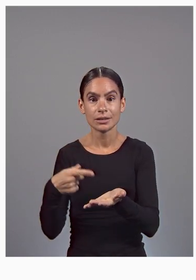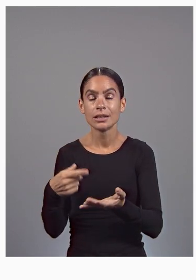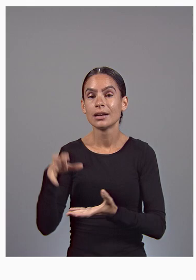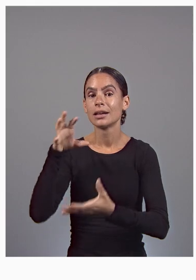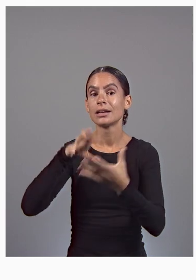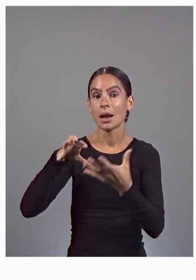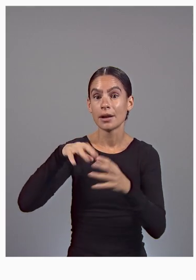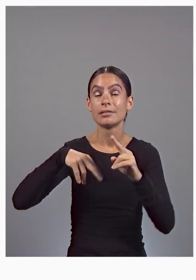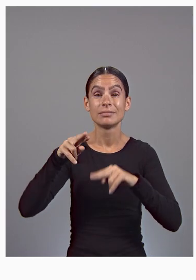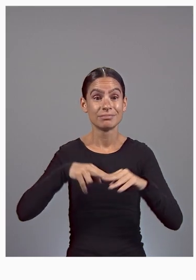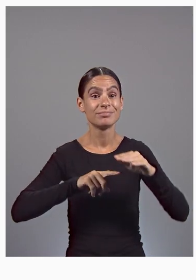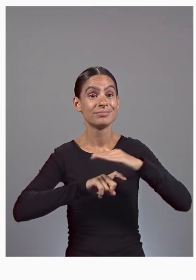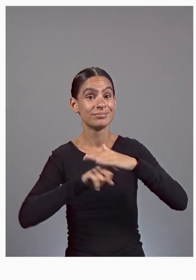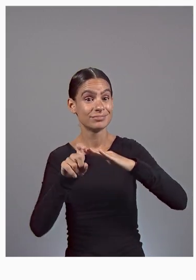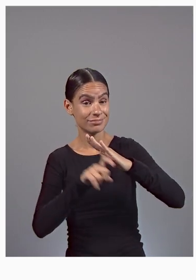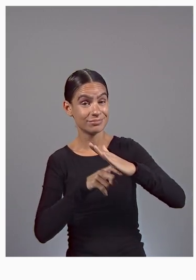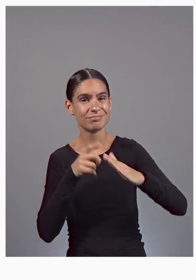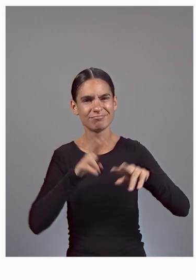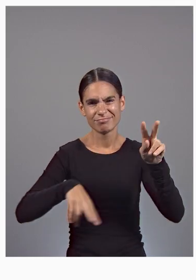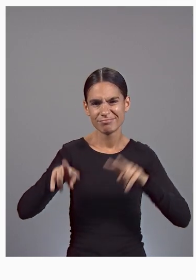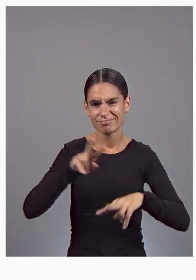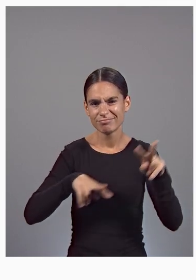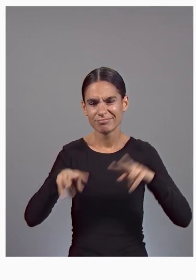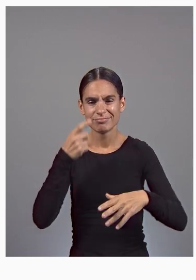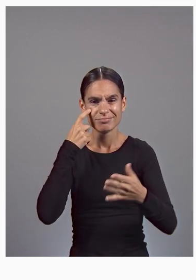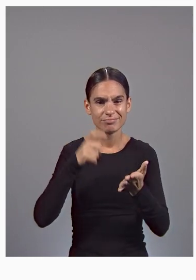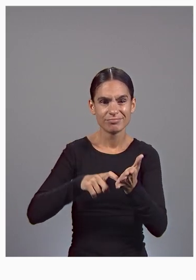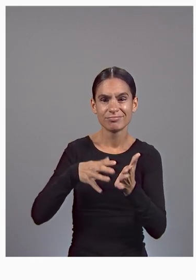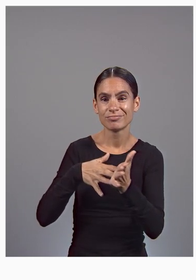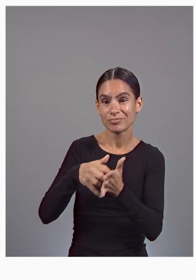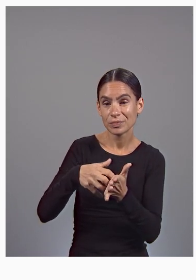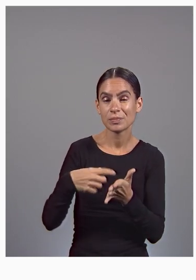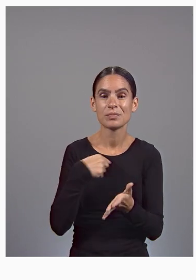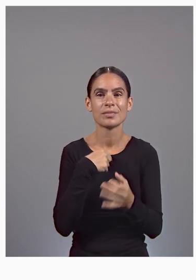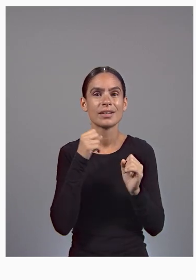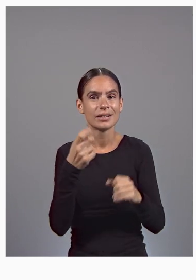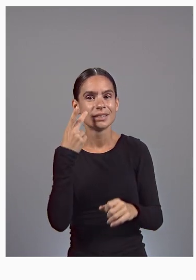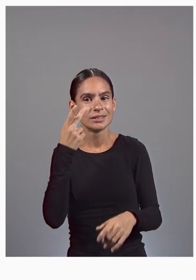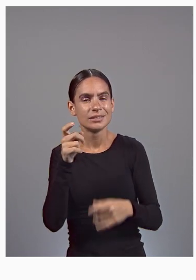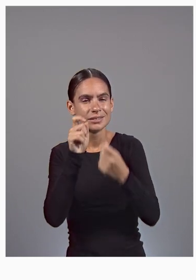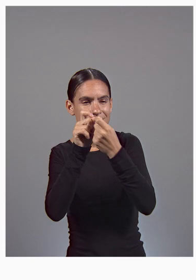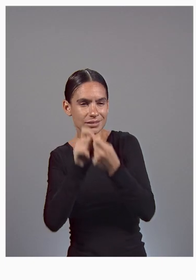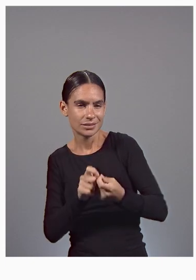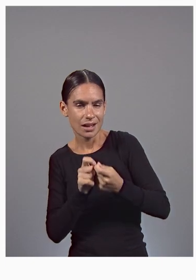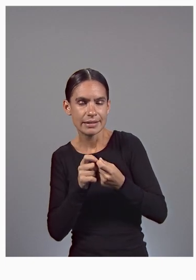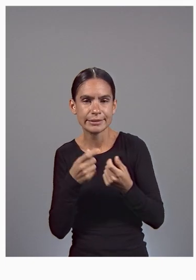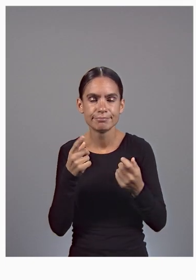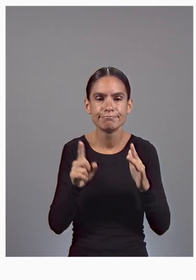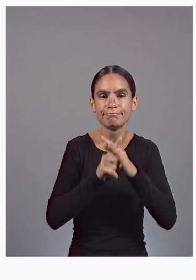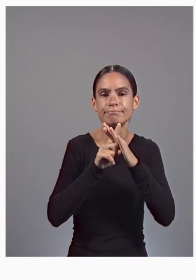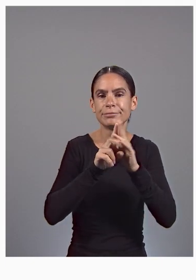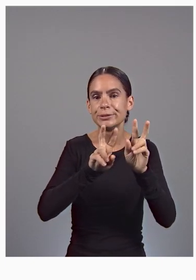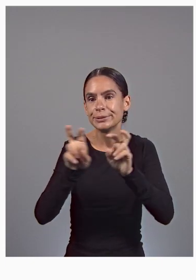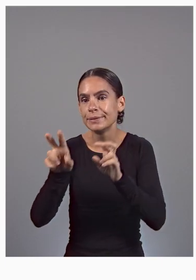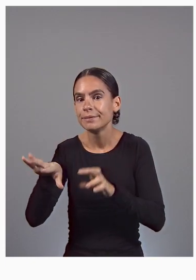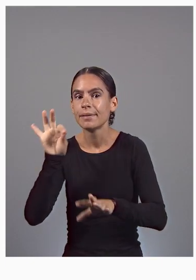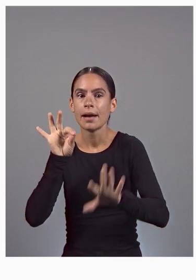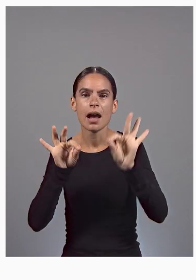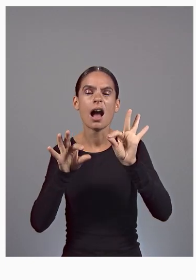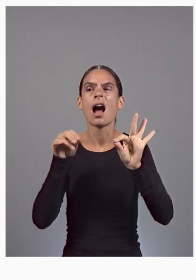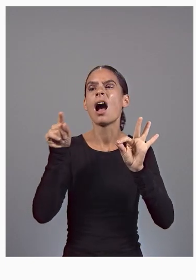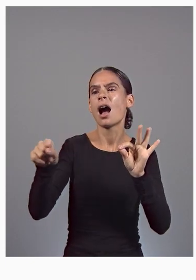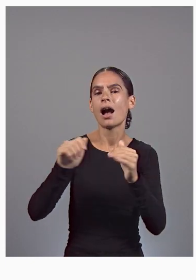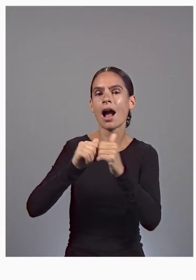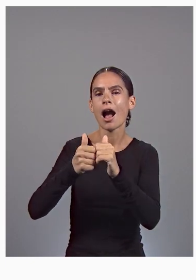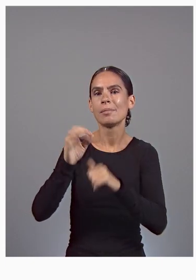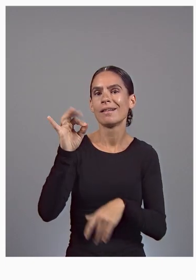vulnerabilities. And here we can see a list of vulnerabilities, including details on many of them, and in some cases, even the fix that we